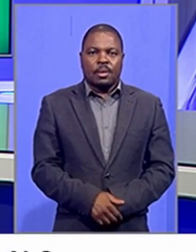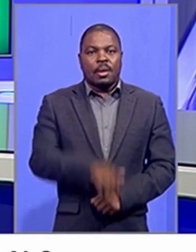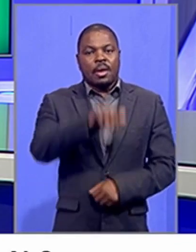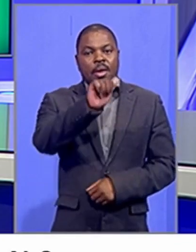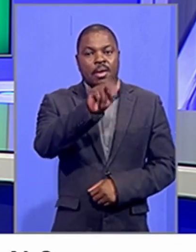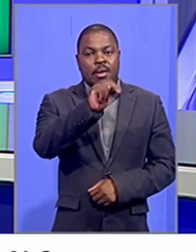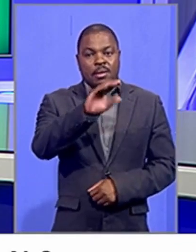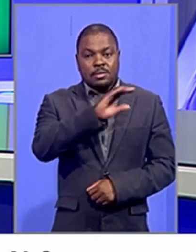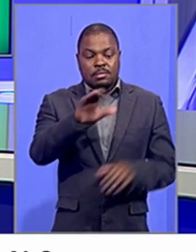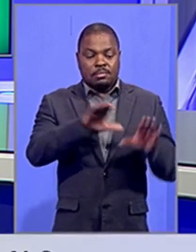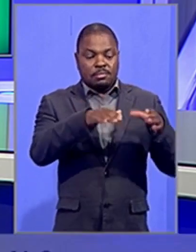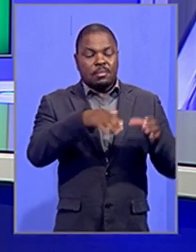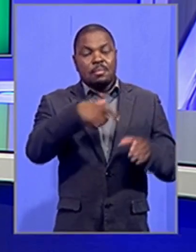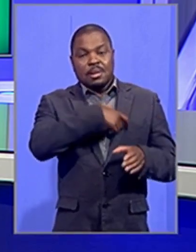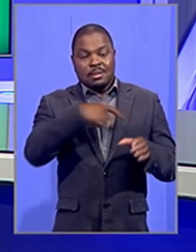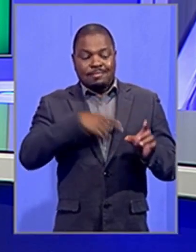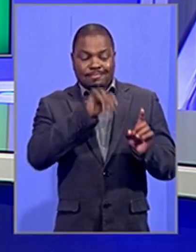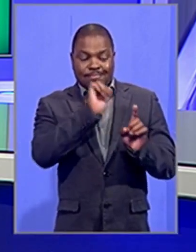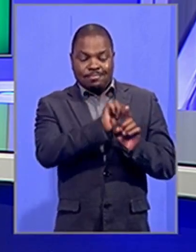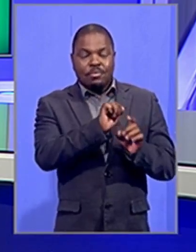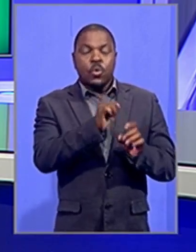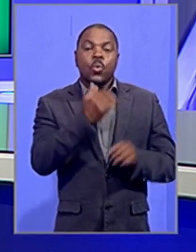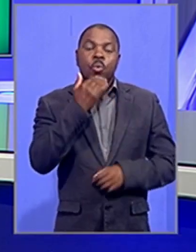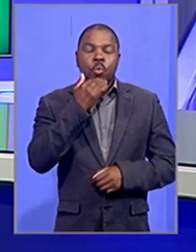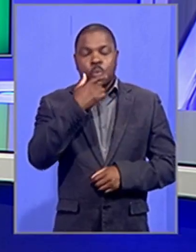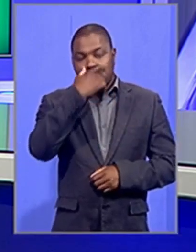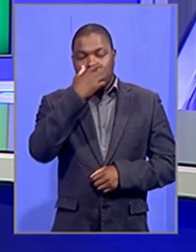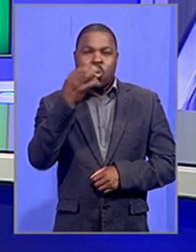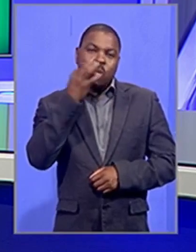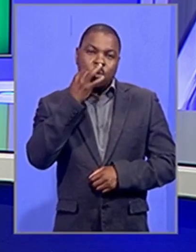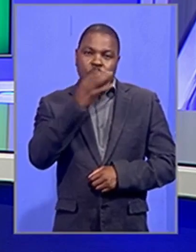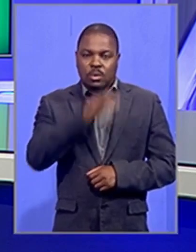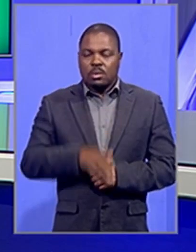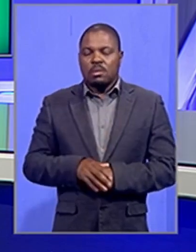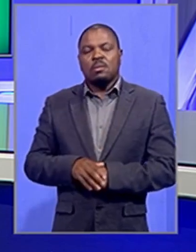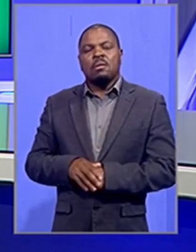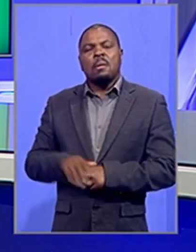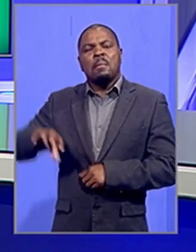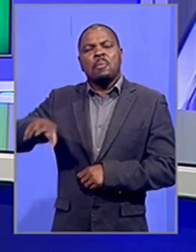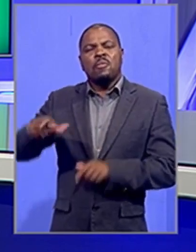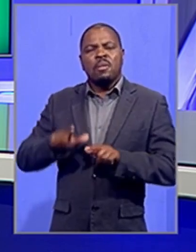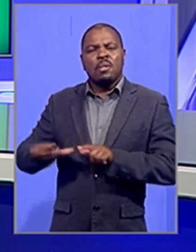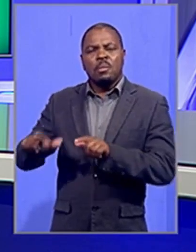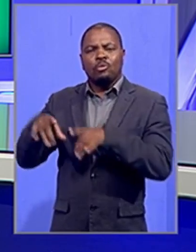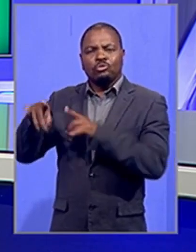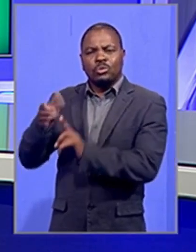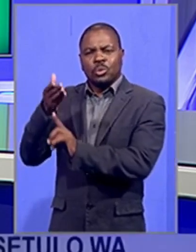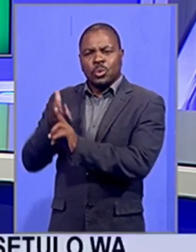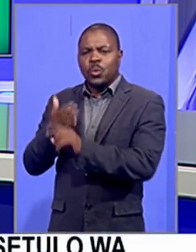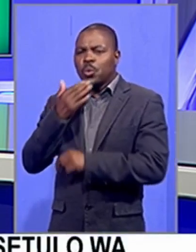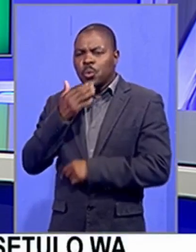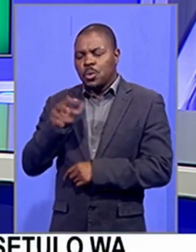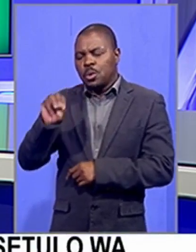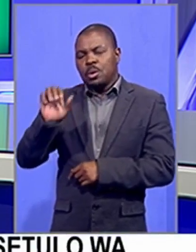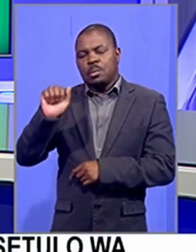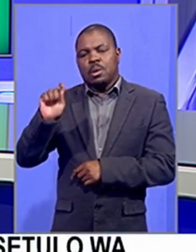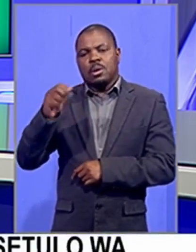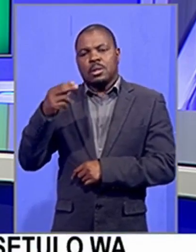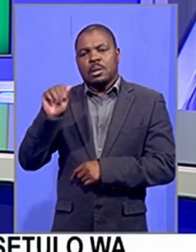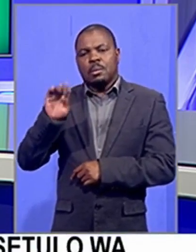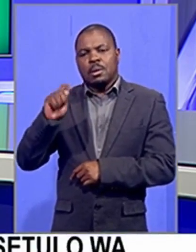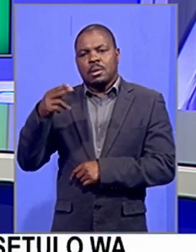MoPresidente wa ANC Cyril Ramaphosa o re ga a nagane gore modulasetulo wa profense ya Limpopo Stanley Mathabatha o